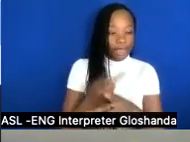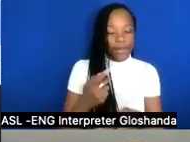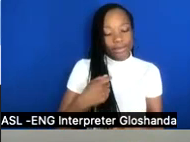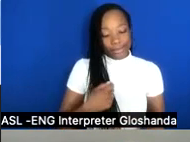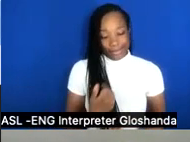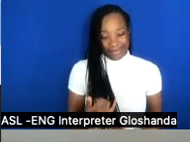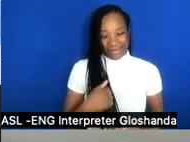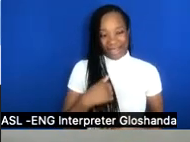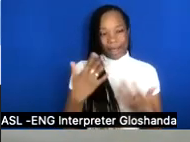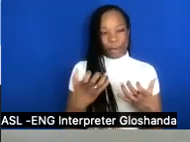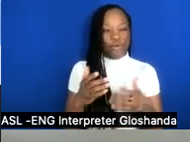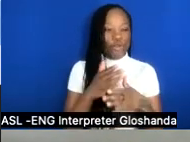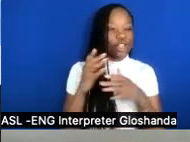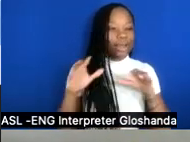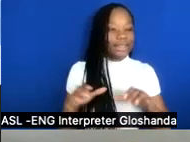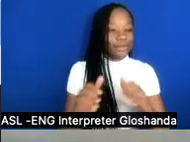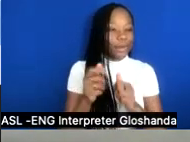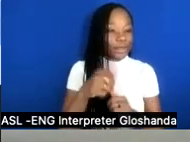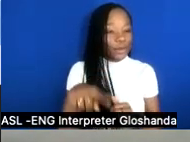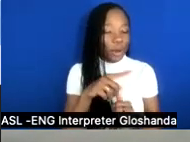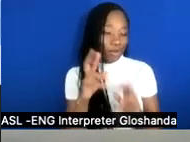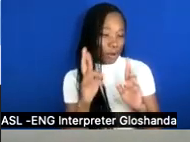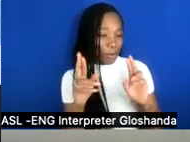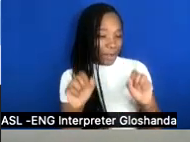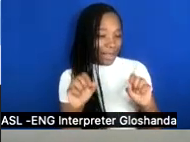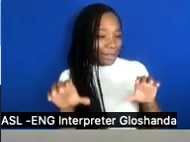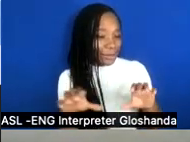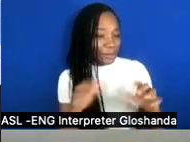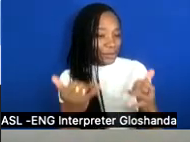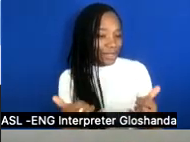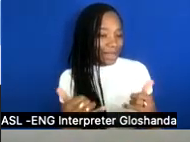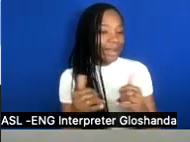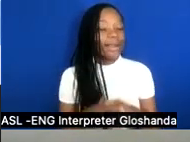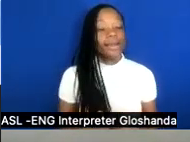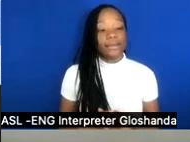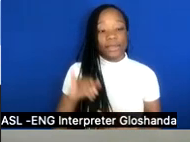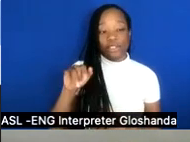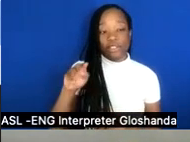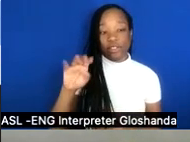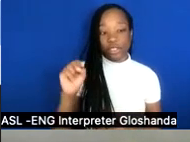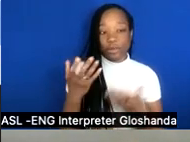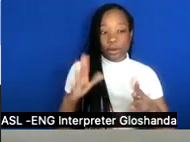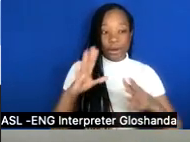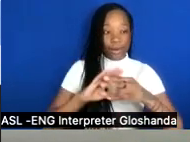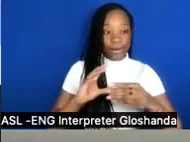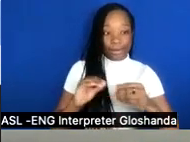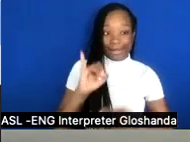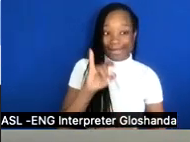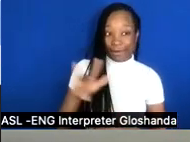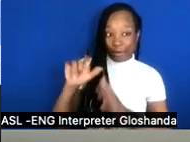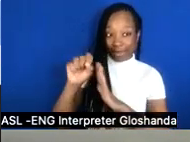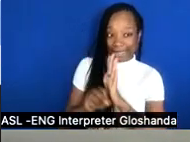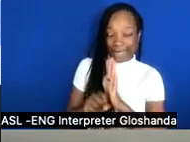with y'all an activity that we're hoping to go through. As James mentioned, like in Illinois,